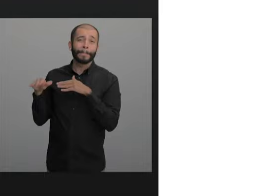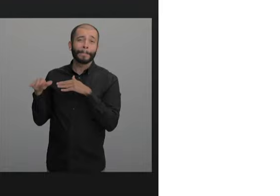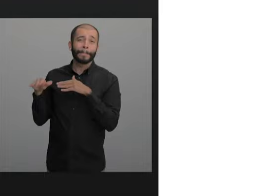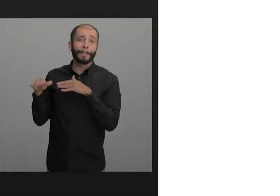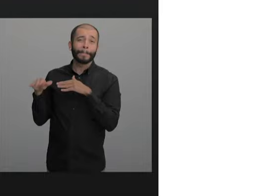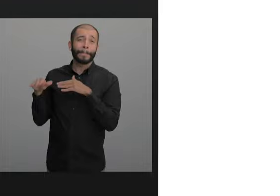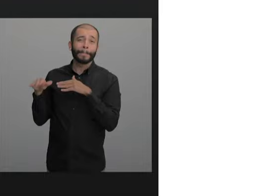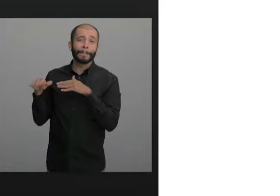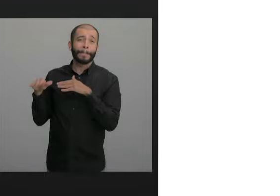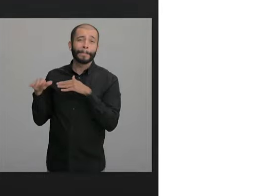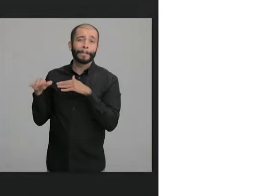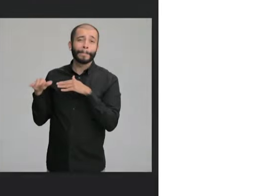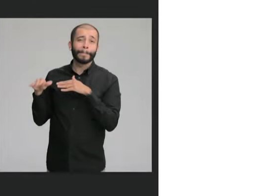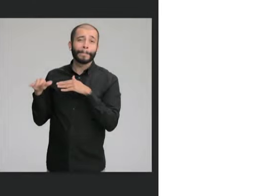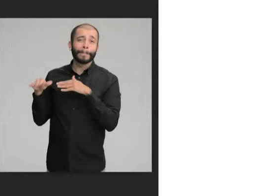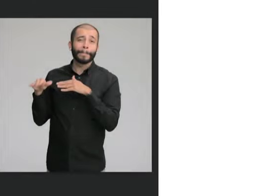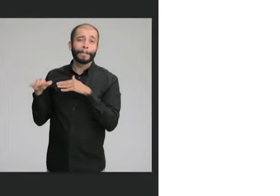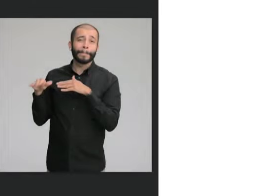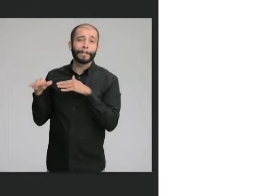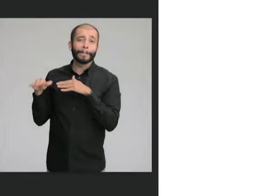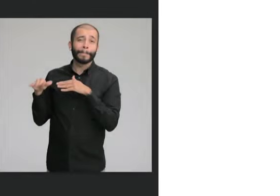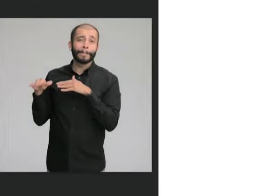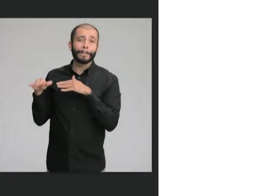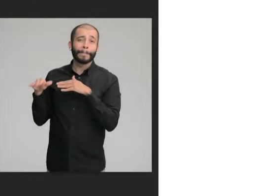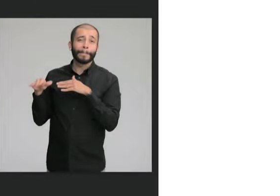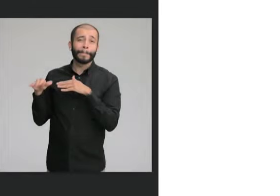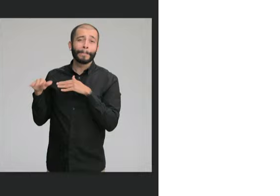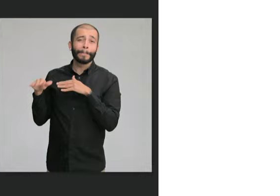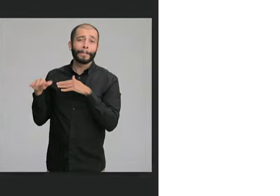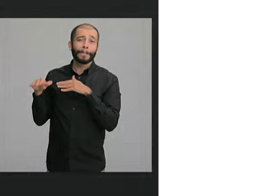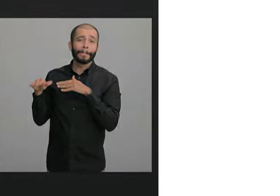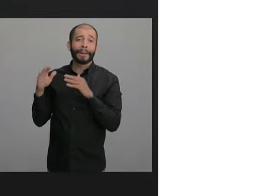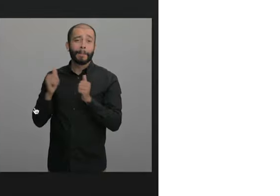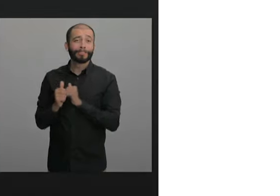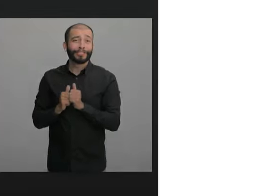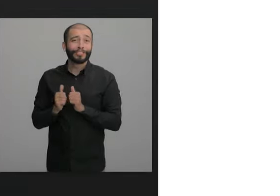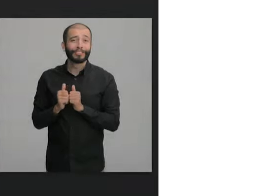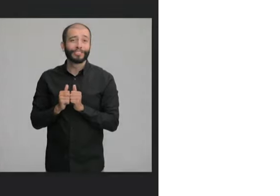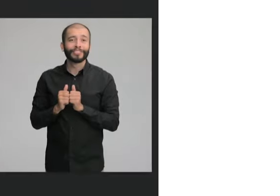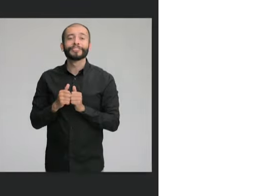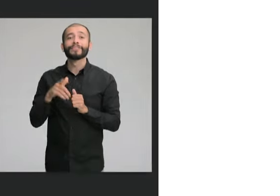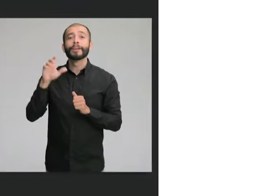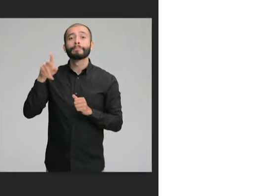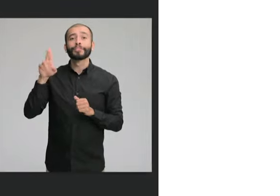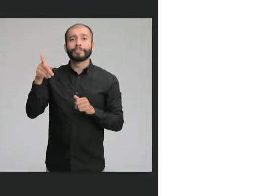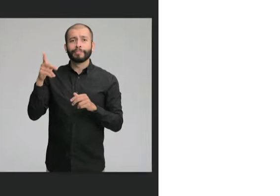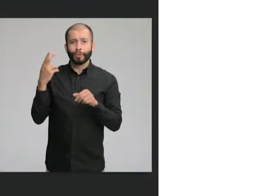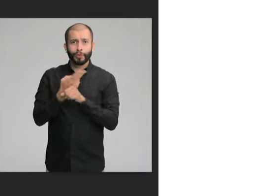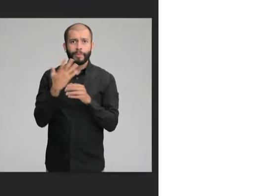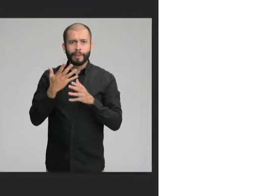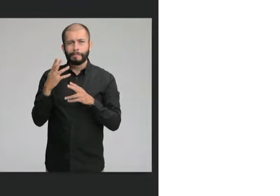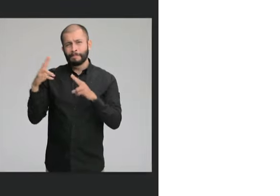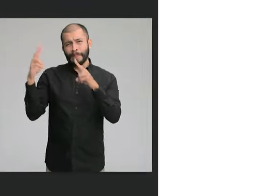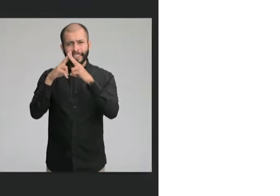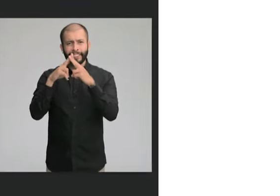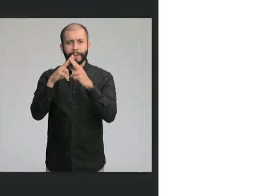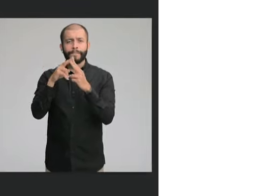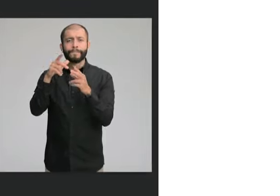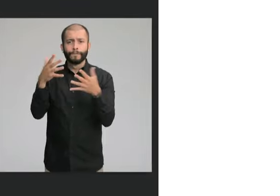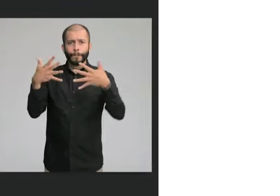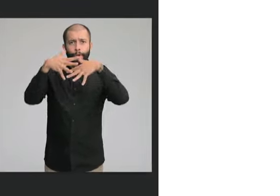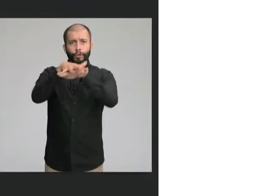but I never use my phone for the kind of stuff. Maybe I would if it could do more, so I'm excited. The CPU uses our best-in-class